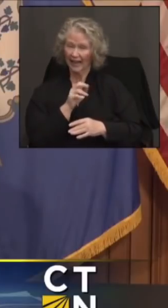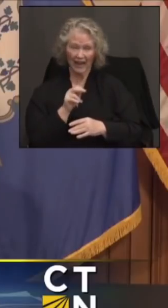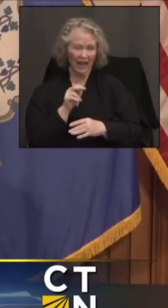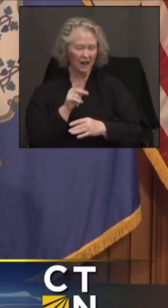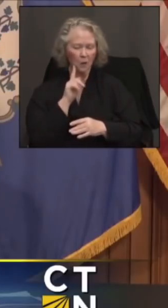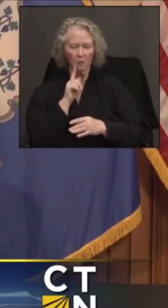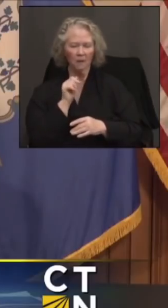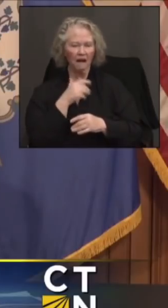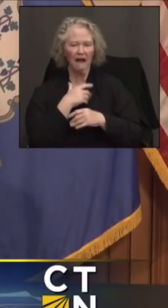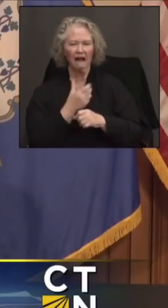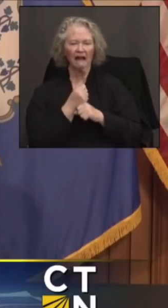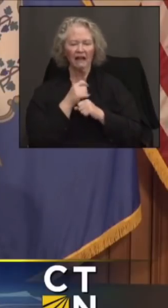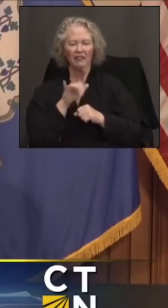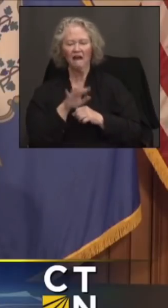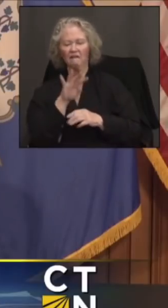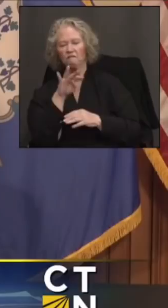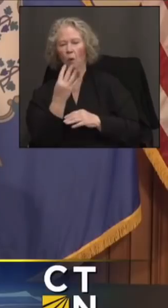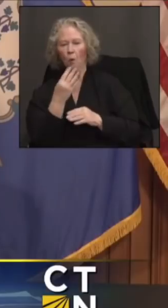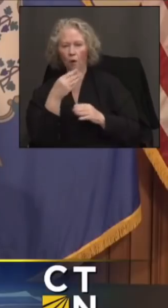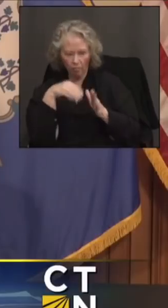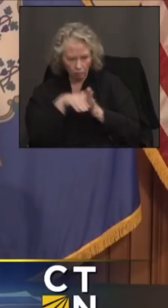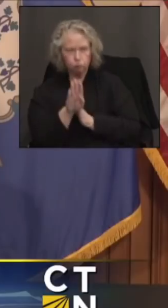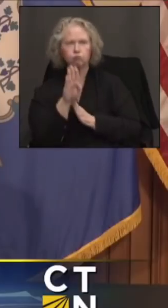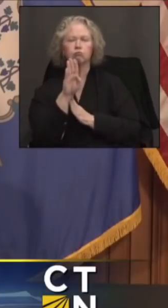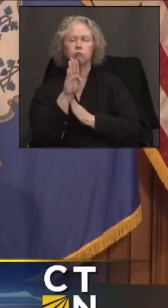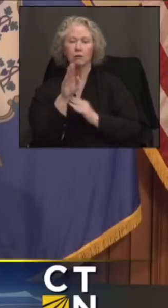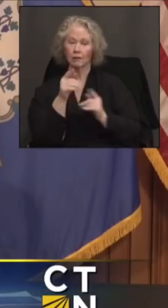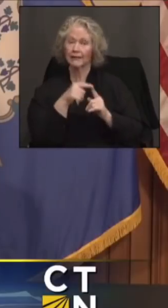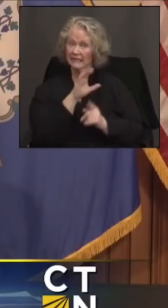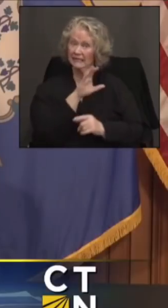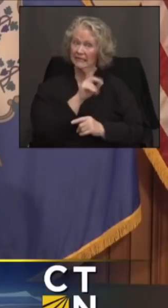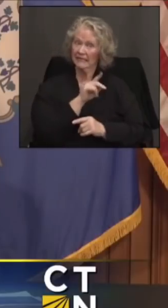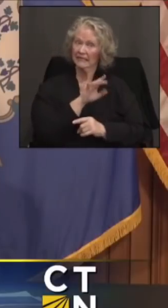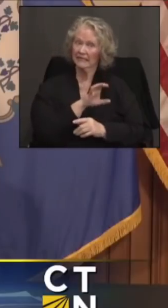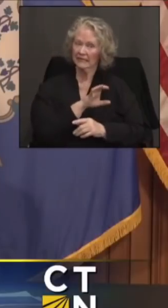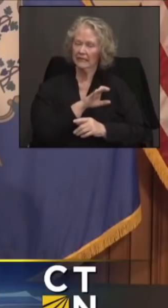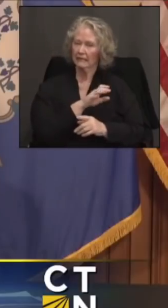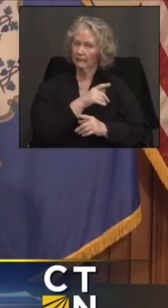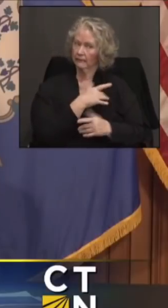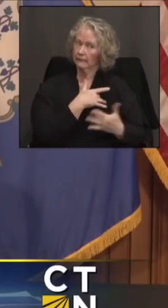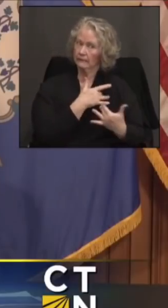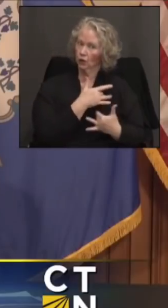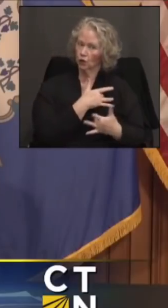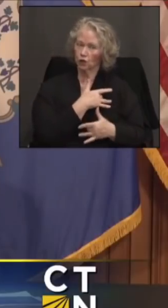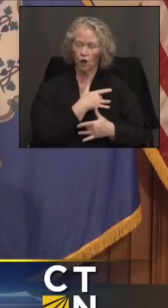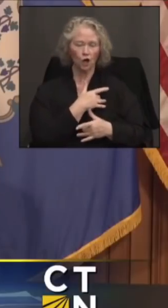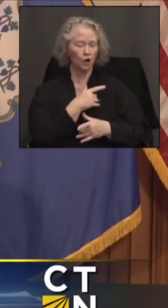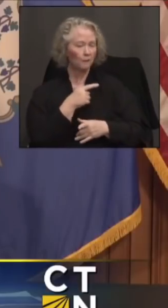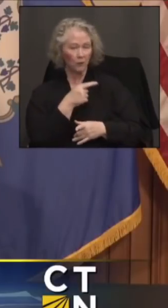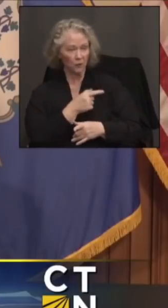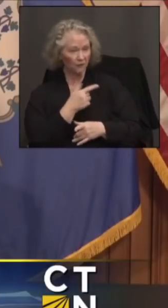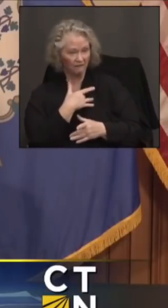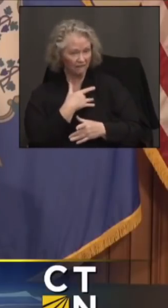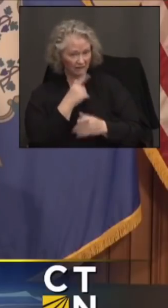wave that the CDC is worried about nationally. Do you still think that's the case? And if so, why?